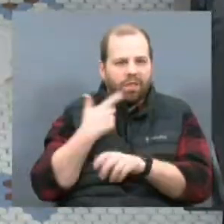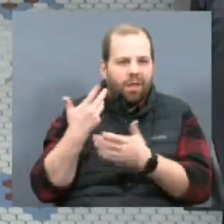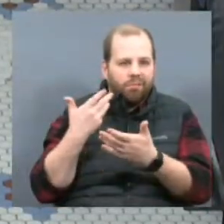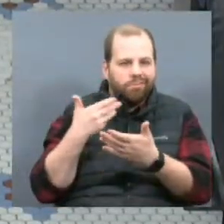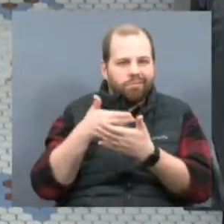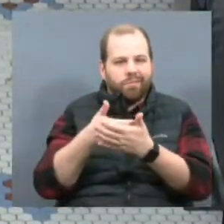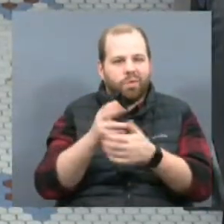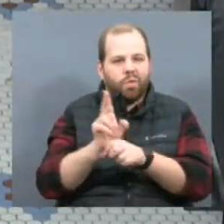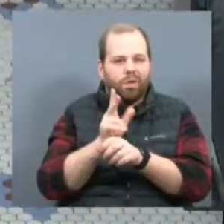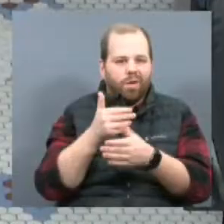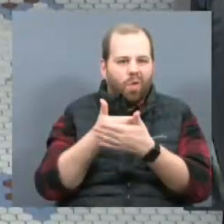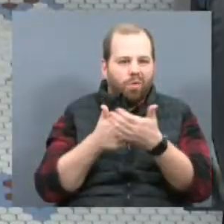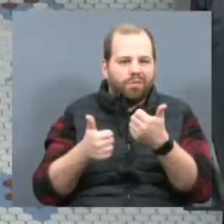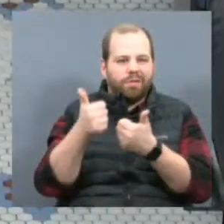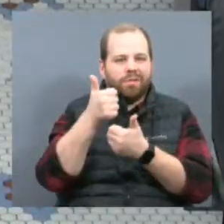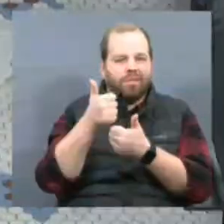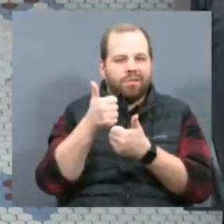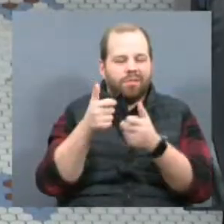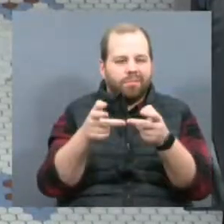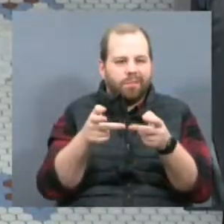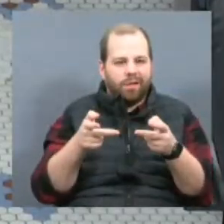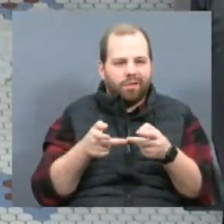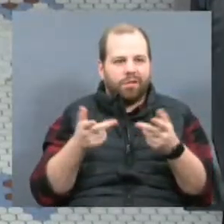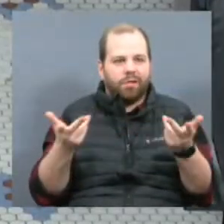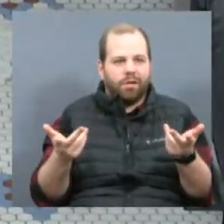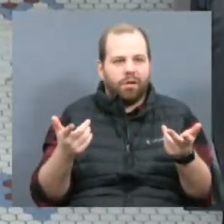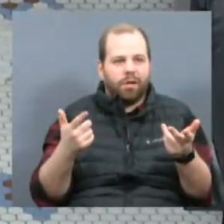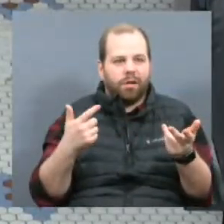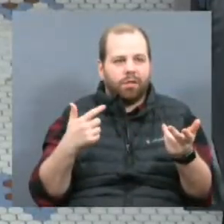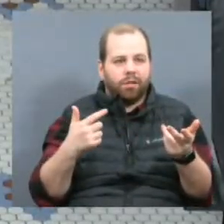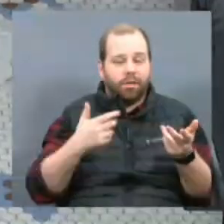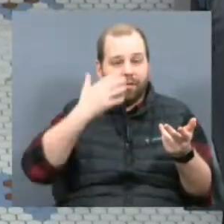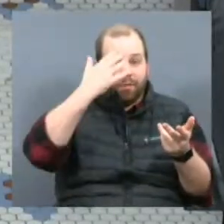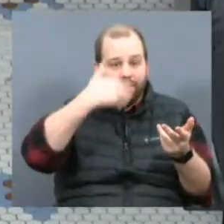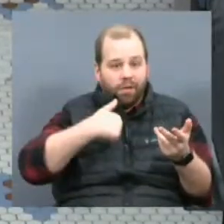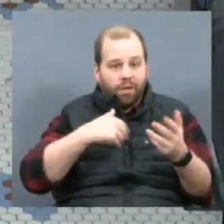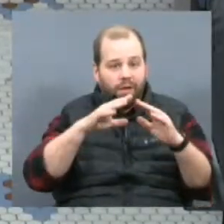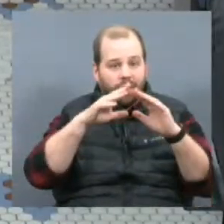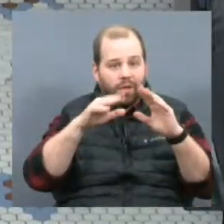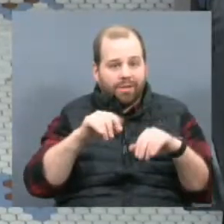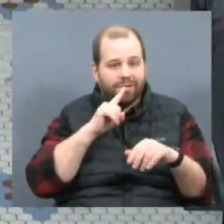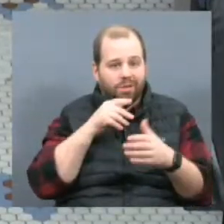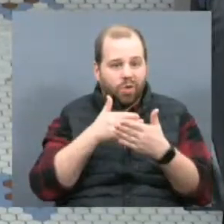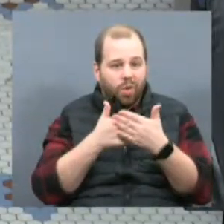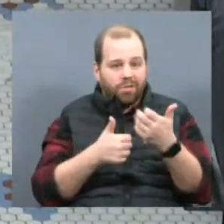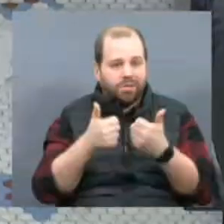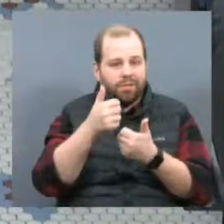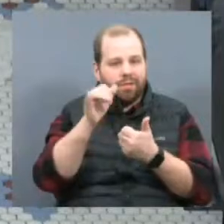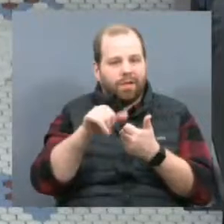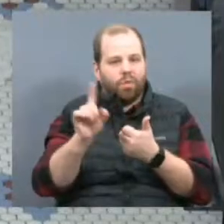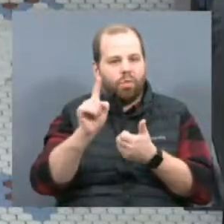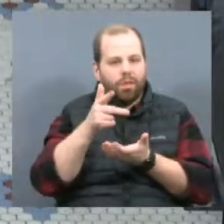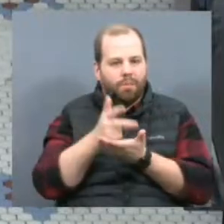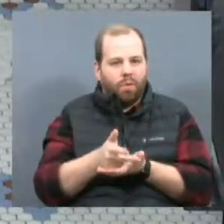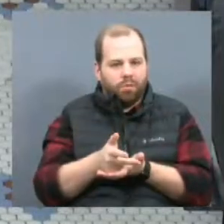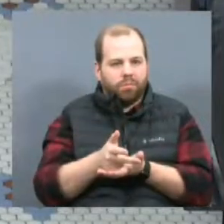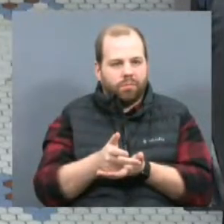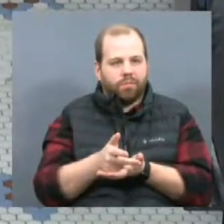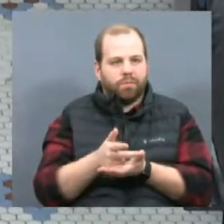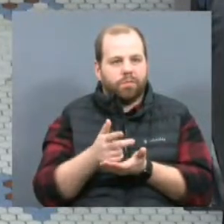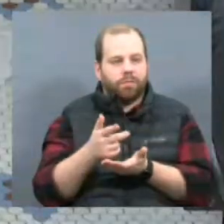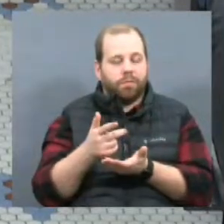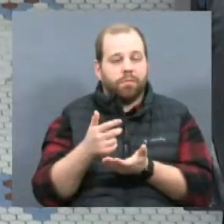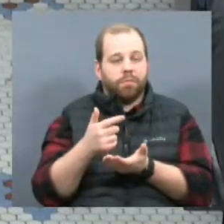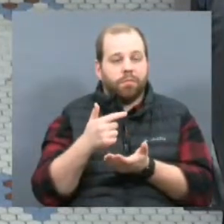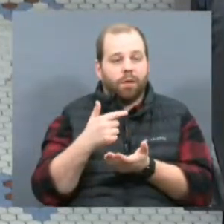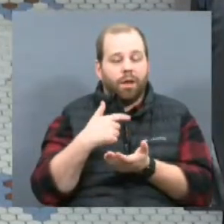closest spots, and our house, in front of our houses are the closest spots, and that's where people are gonna park. I also walked from